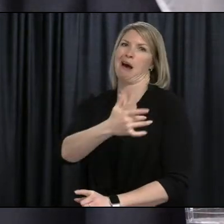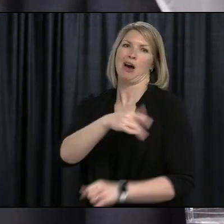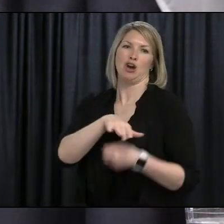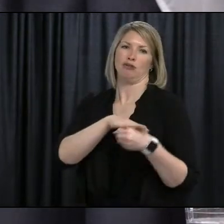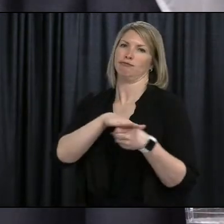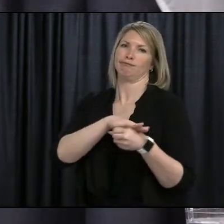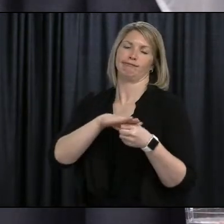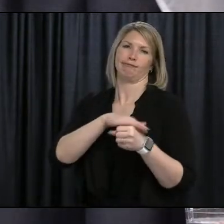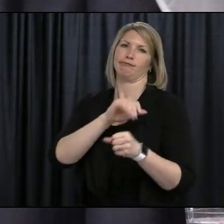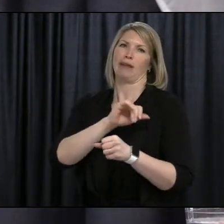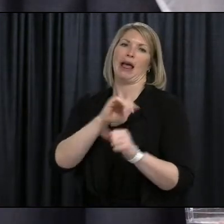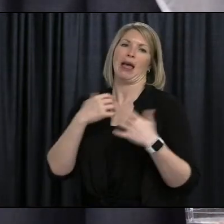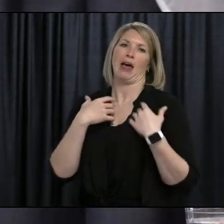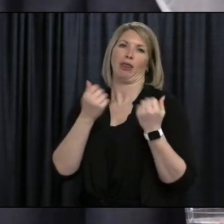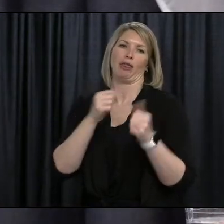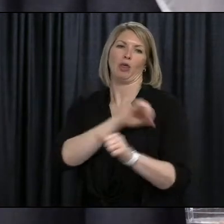basis.